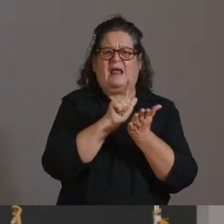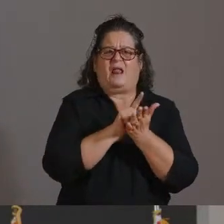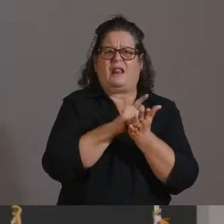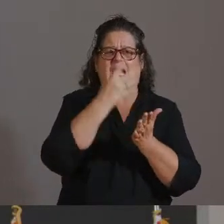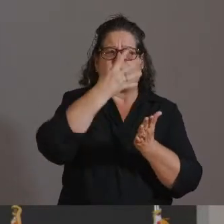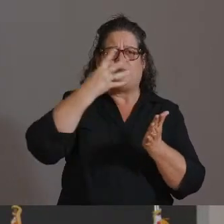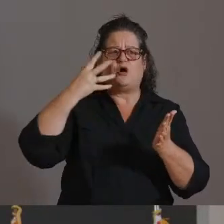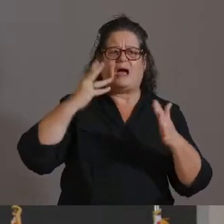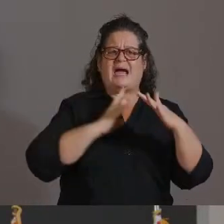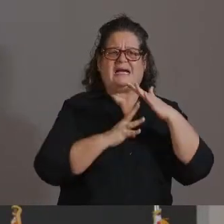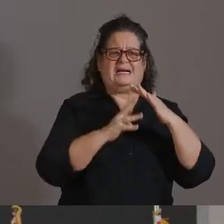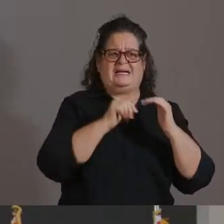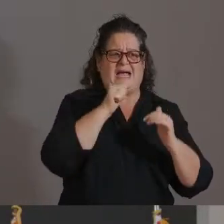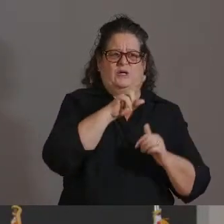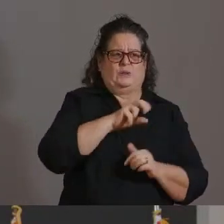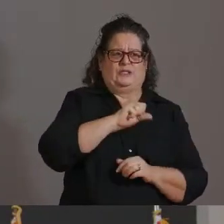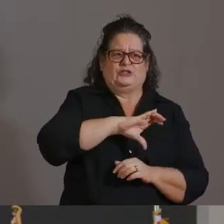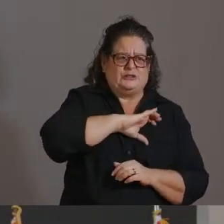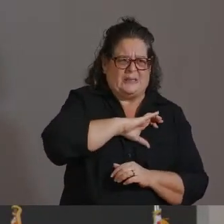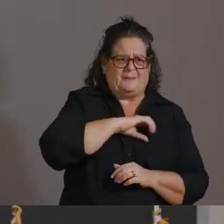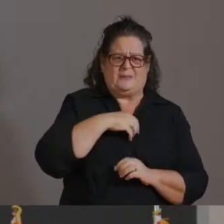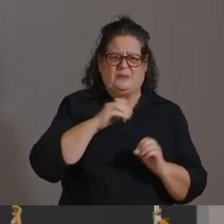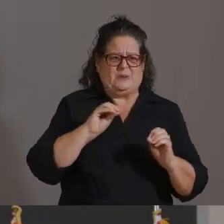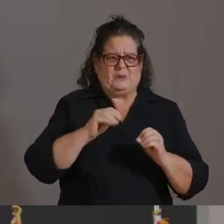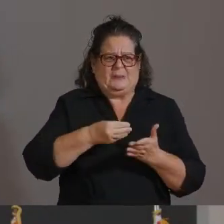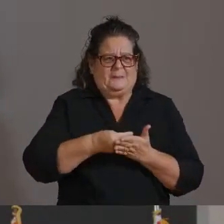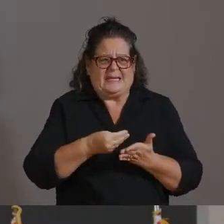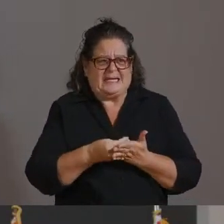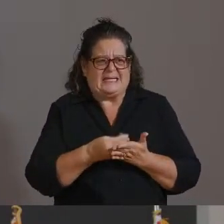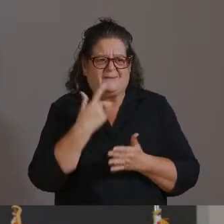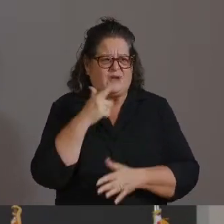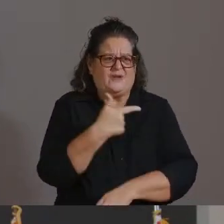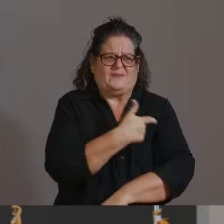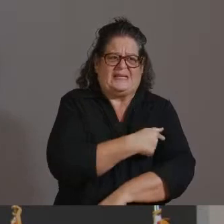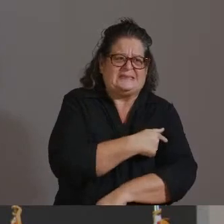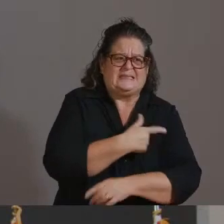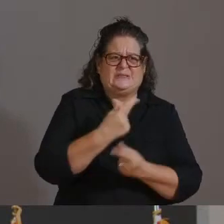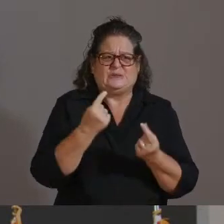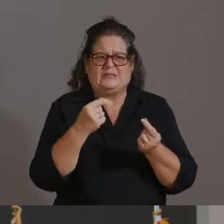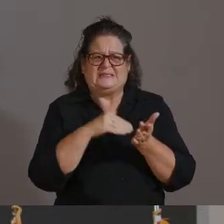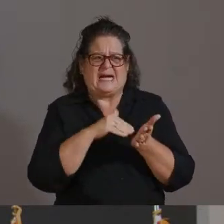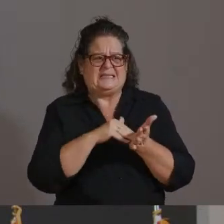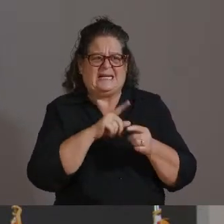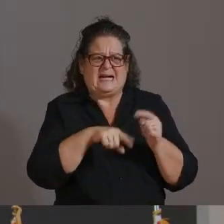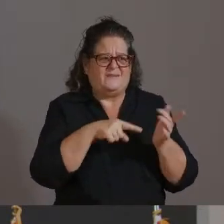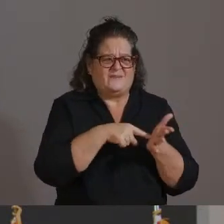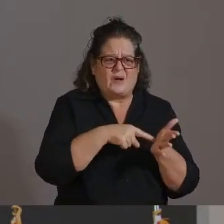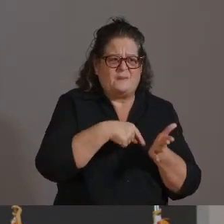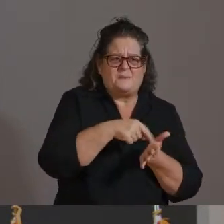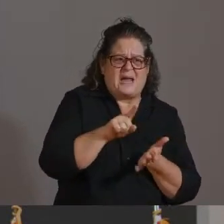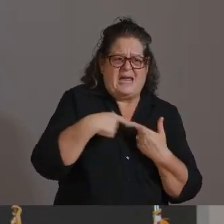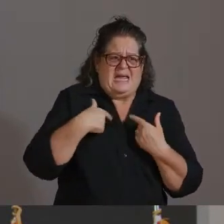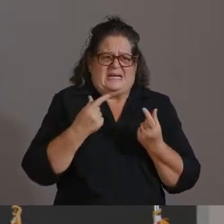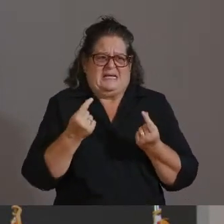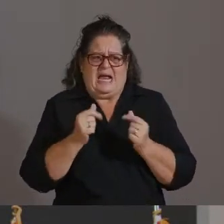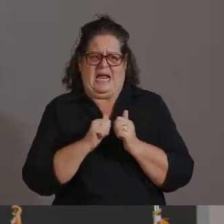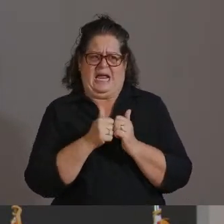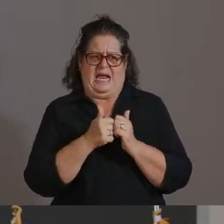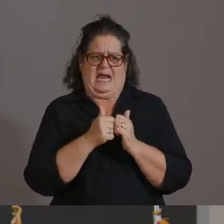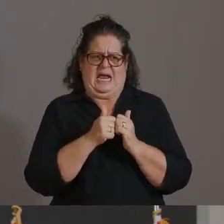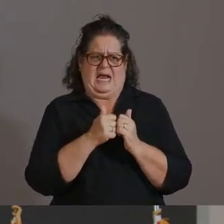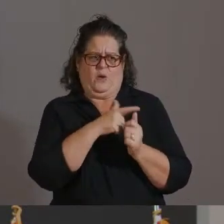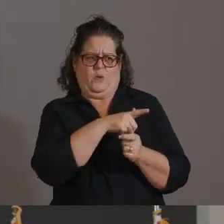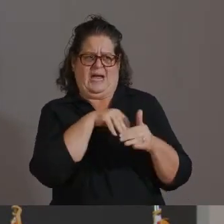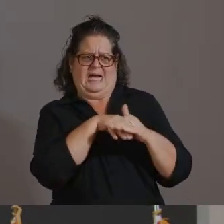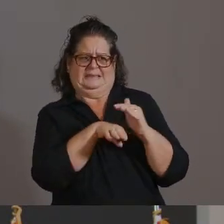pocket. Is there a plan for undocumented families and maybe easier access to these flu shots? We want everybody to get a flu